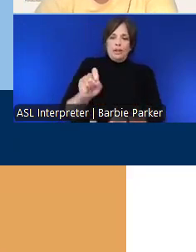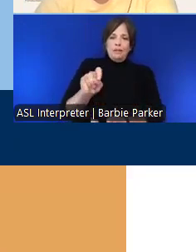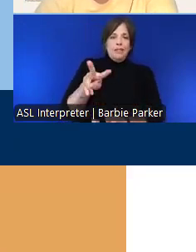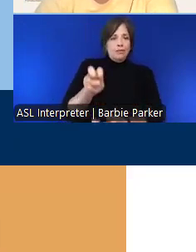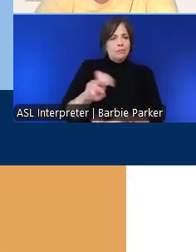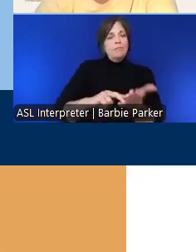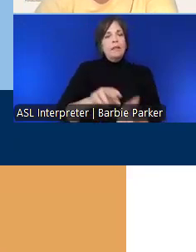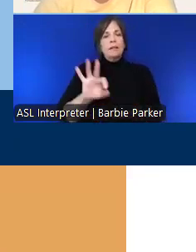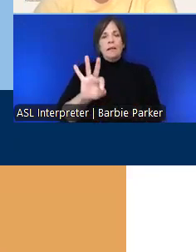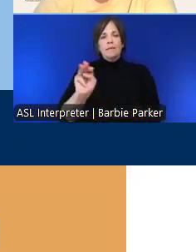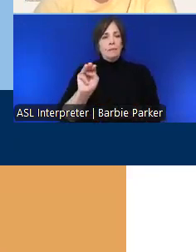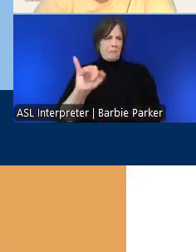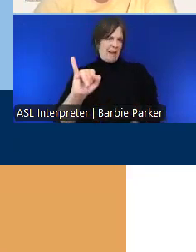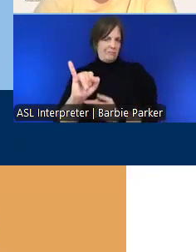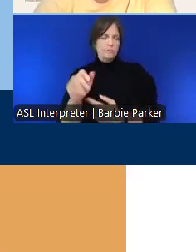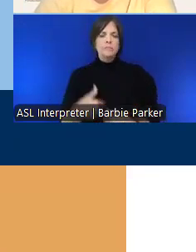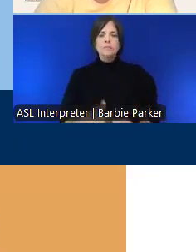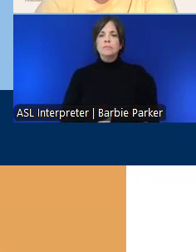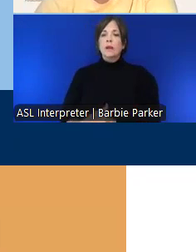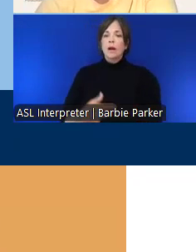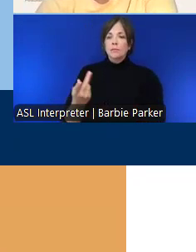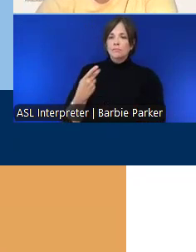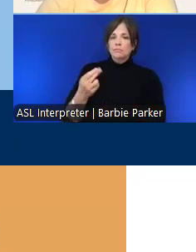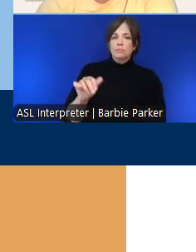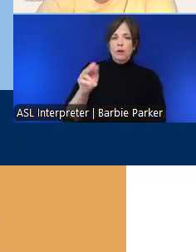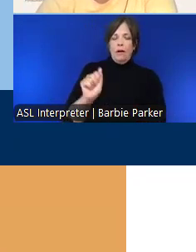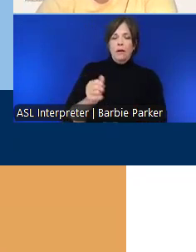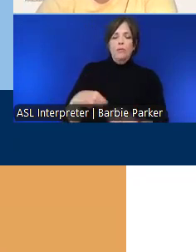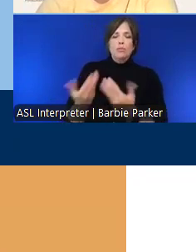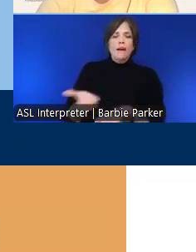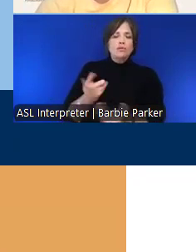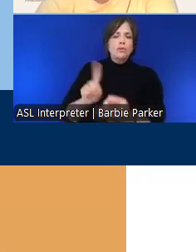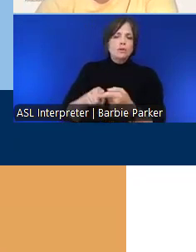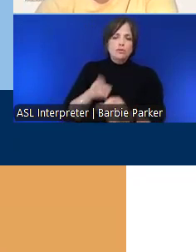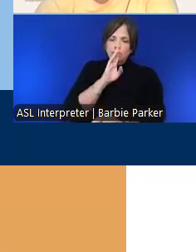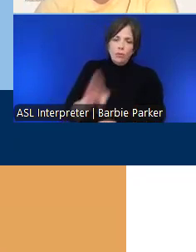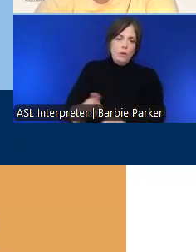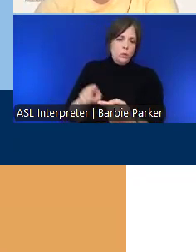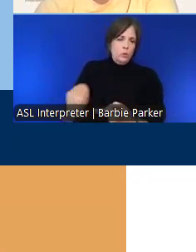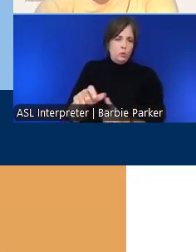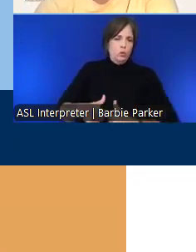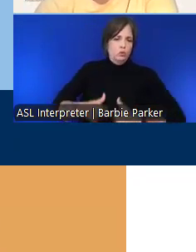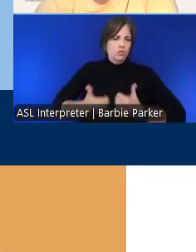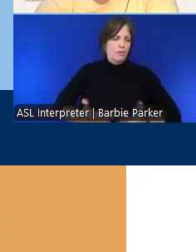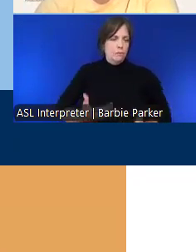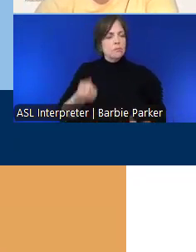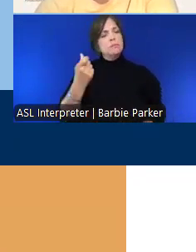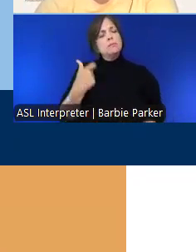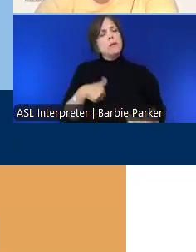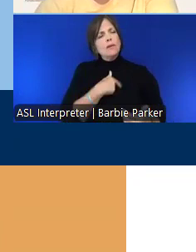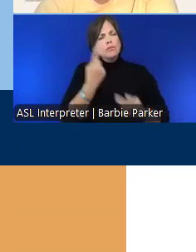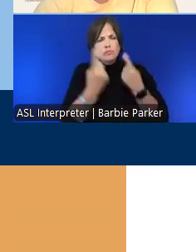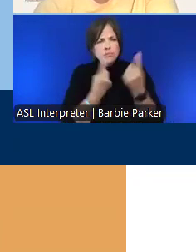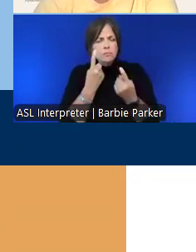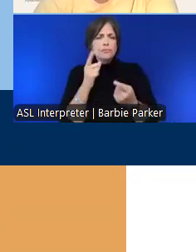Brianna, serving survivors directly. And so as we think about